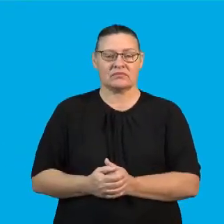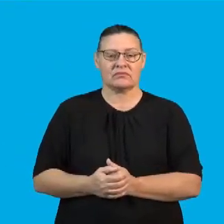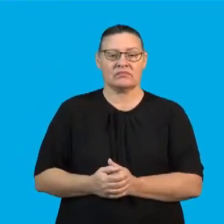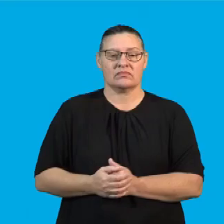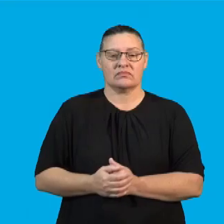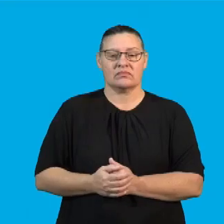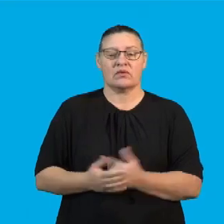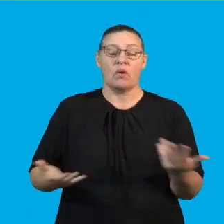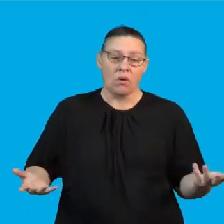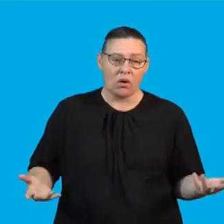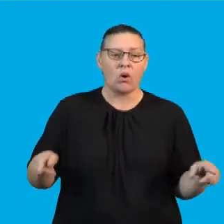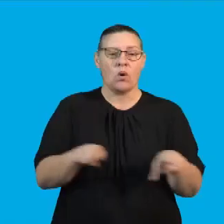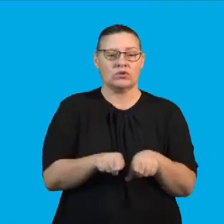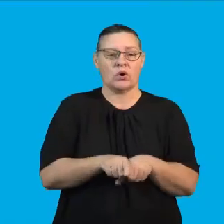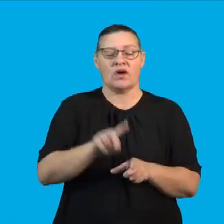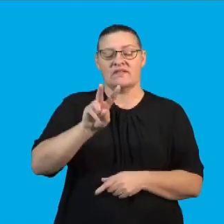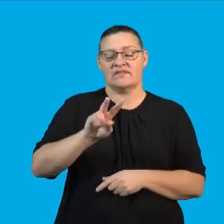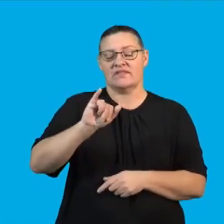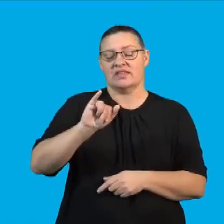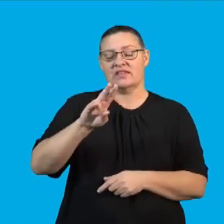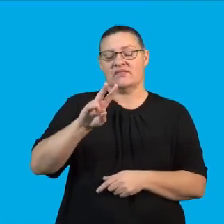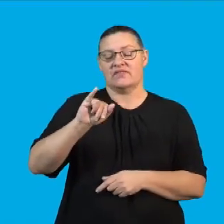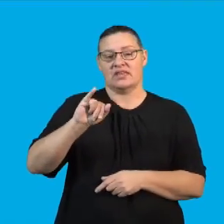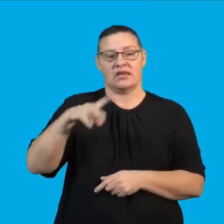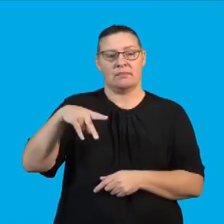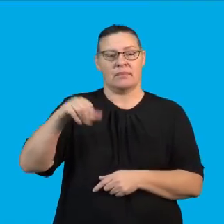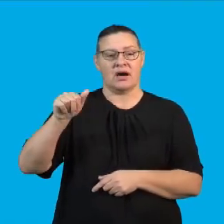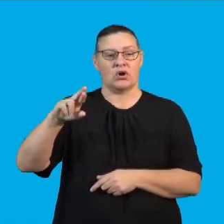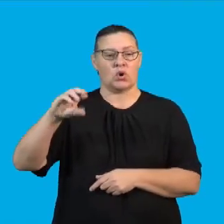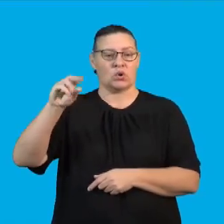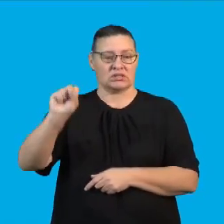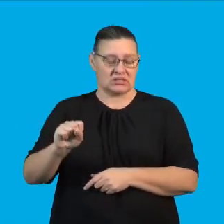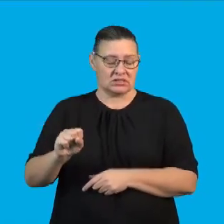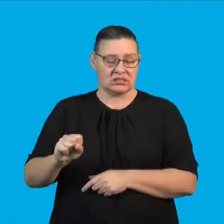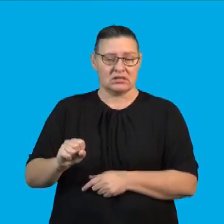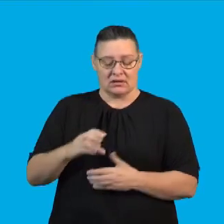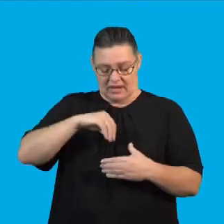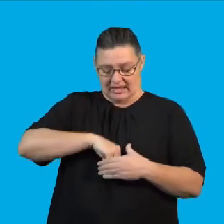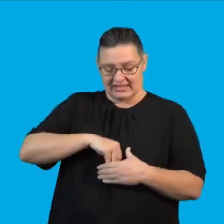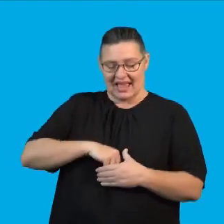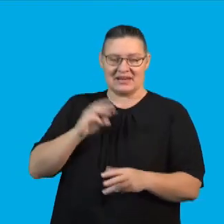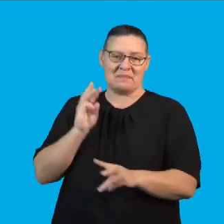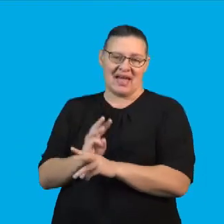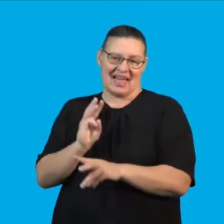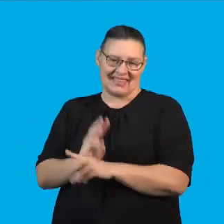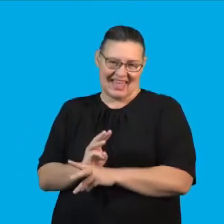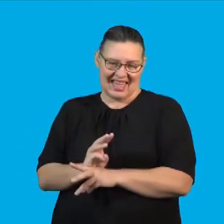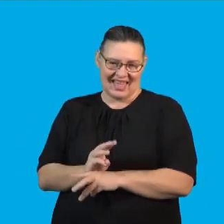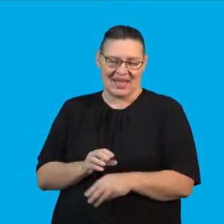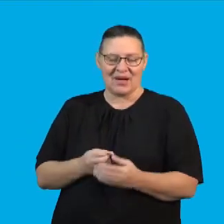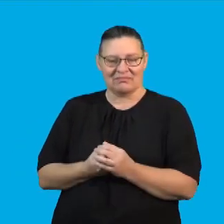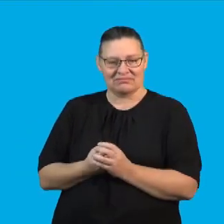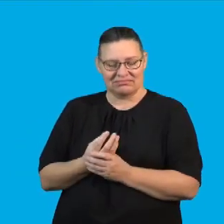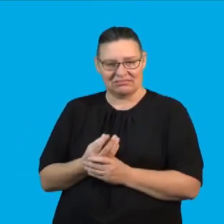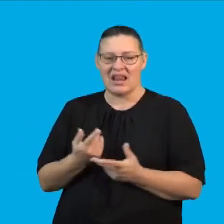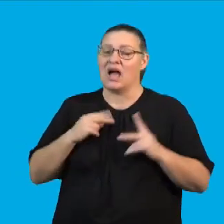Internal fertilization can also be viviparous. Young develop inside the mother. We gave